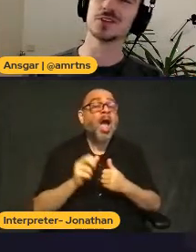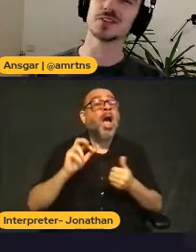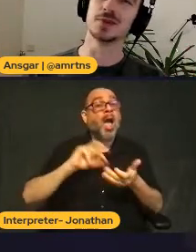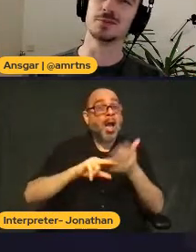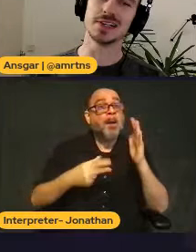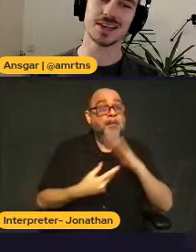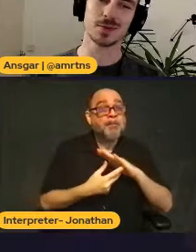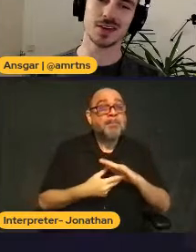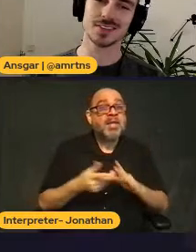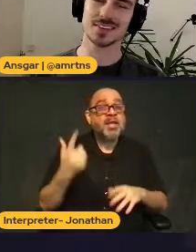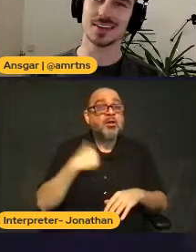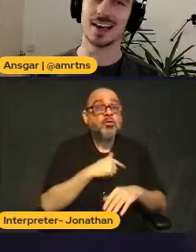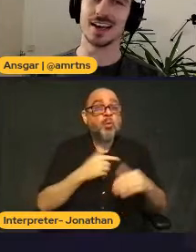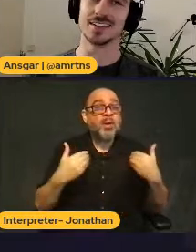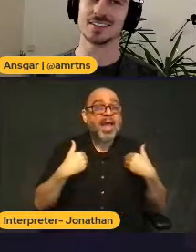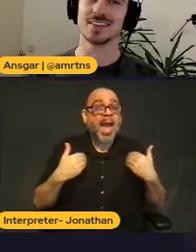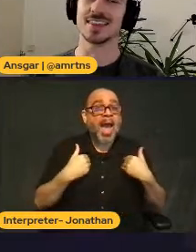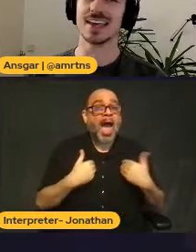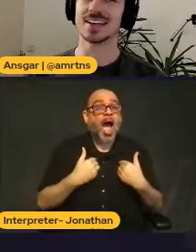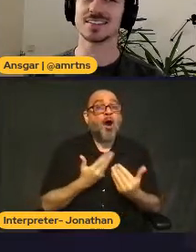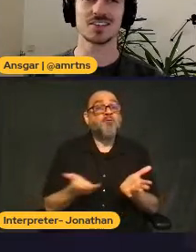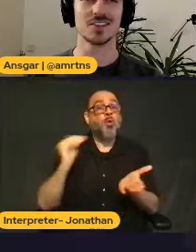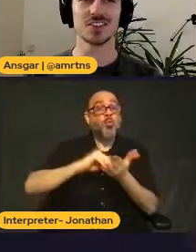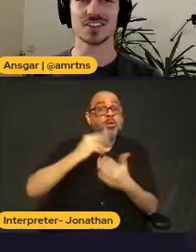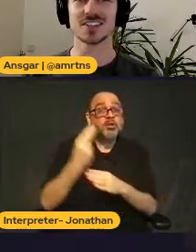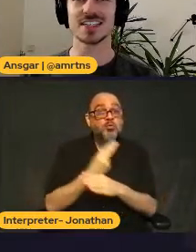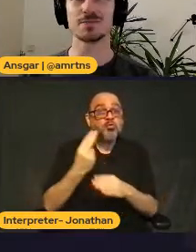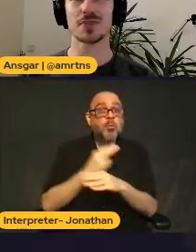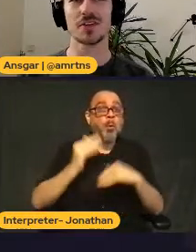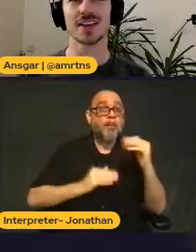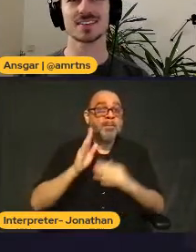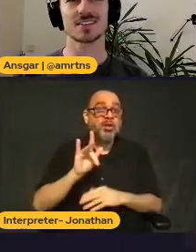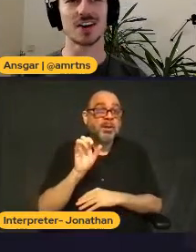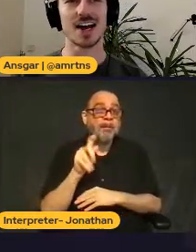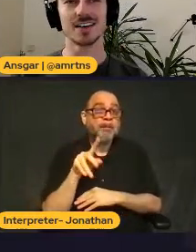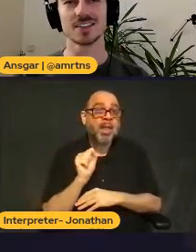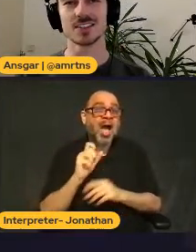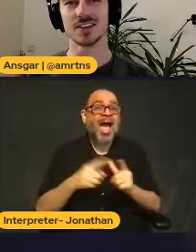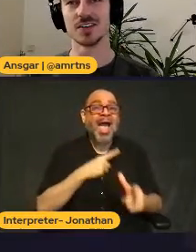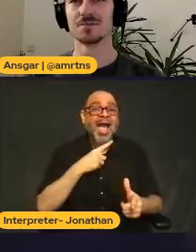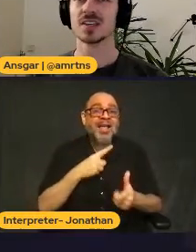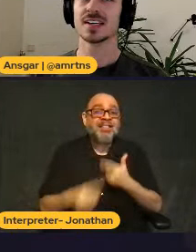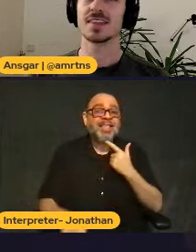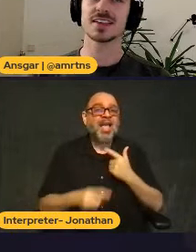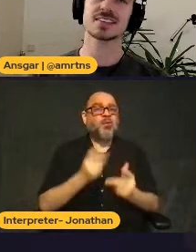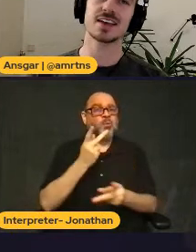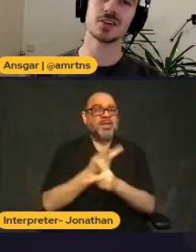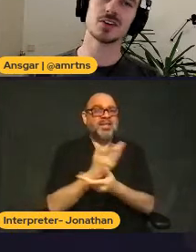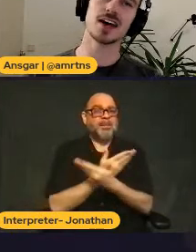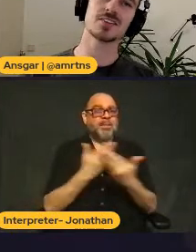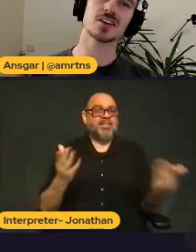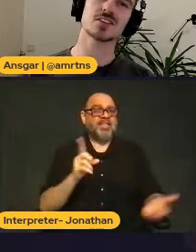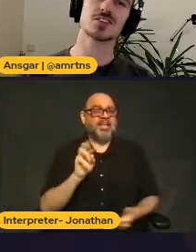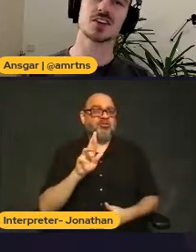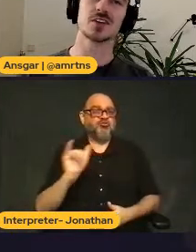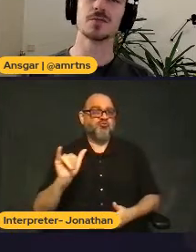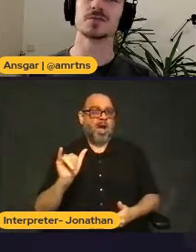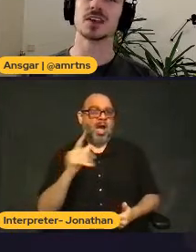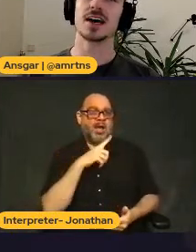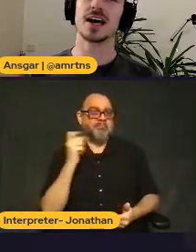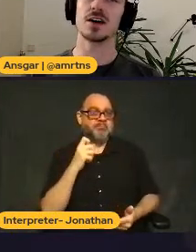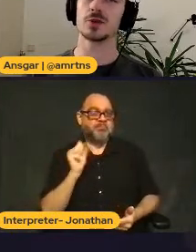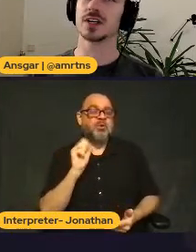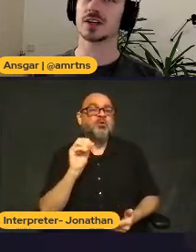build reusable building blocks, and in the end to just keep things dry. So in this demo, I'm going to